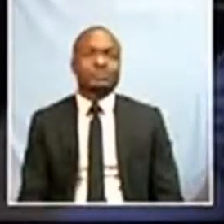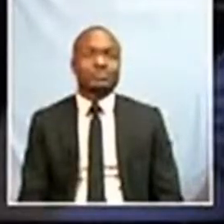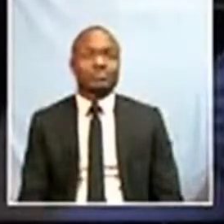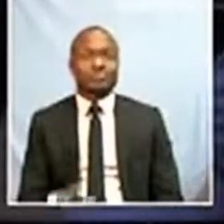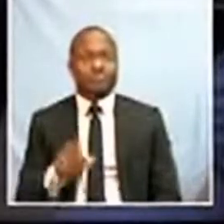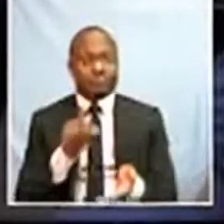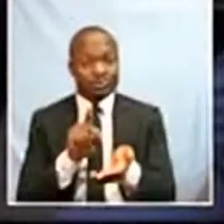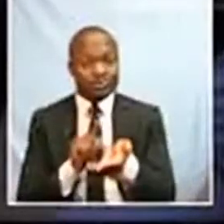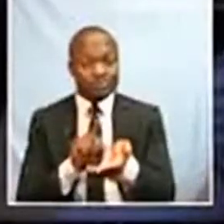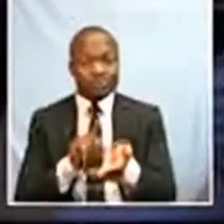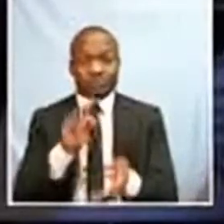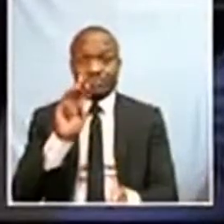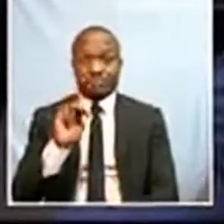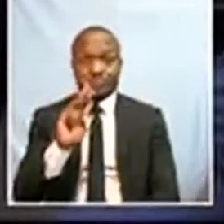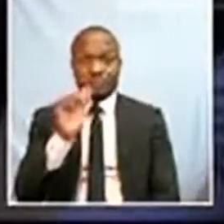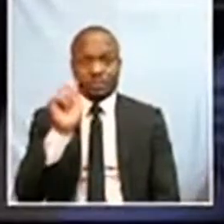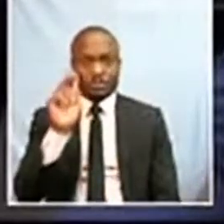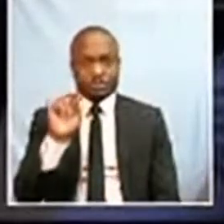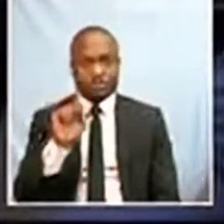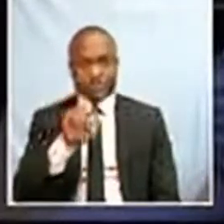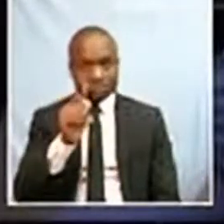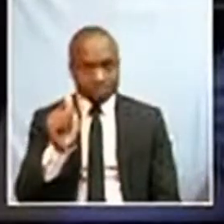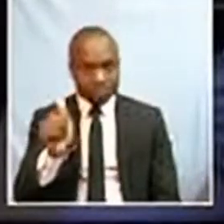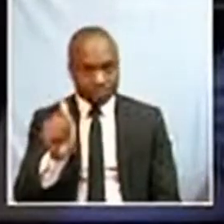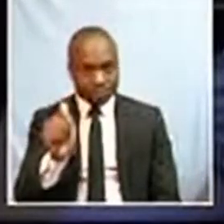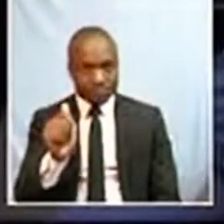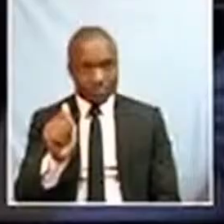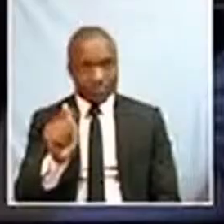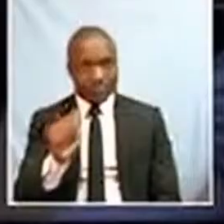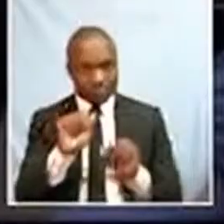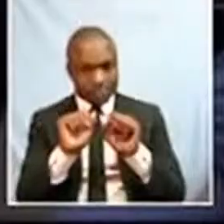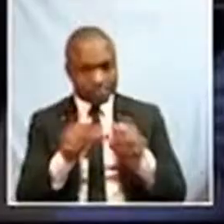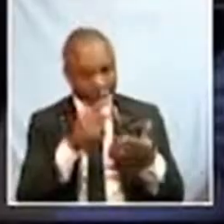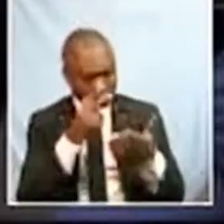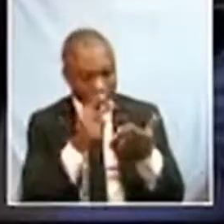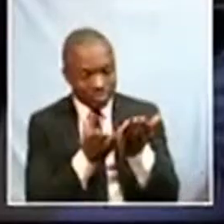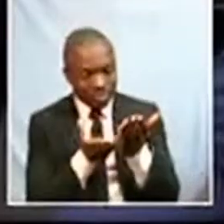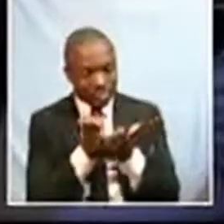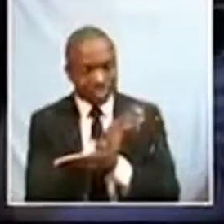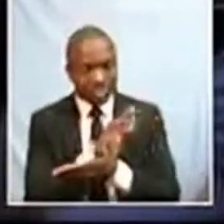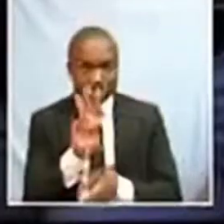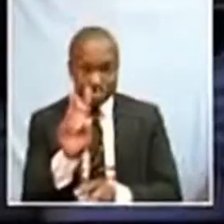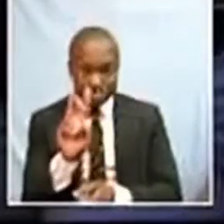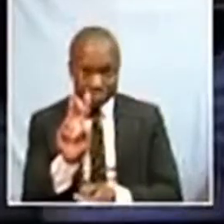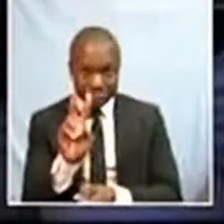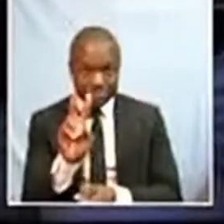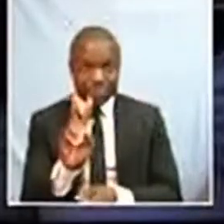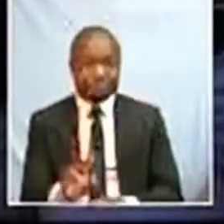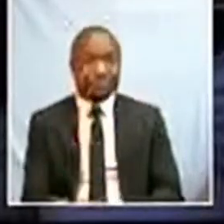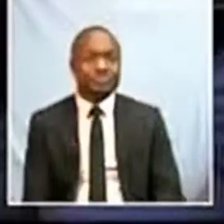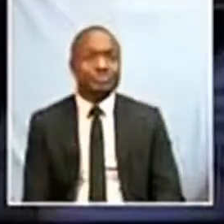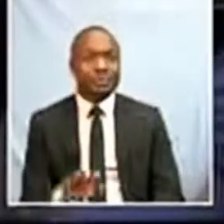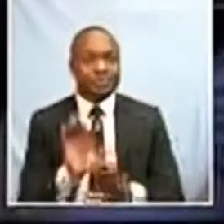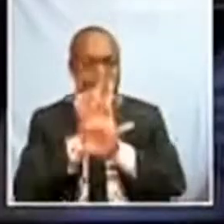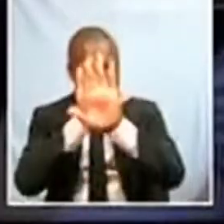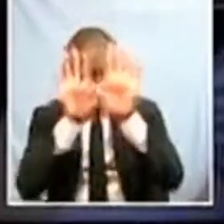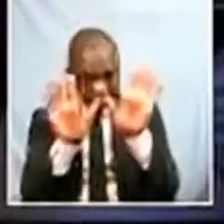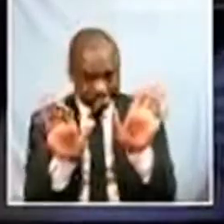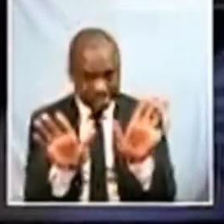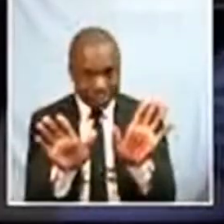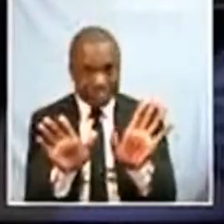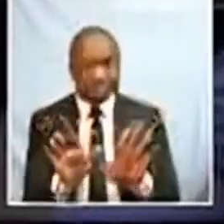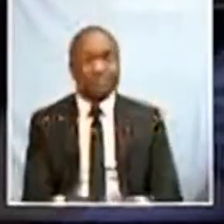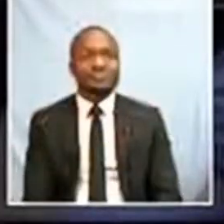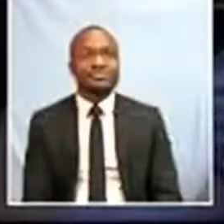Yes, Dr. Manza, follow up? No, maybe let's go to page 2 and follow each other clearly.